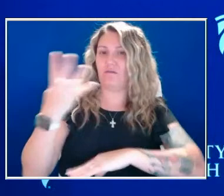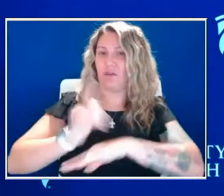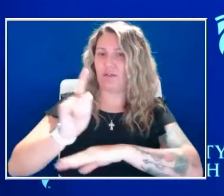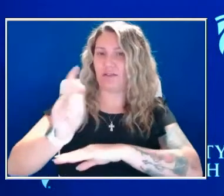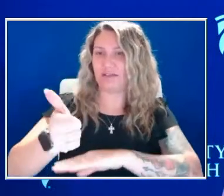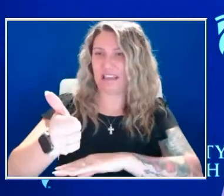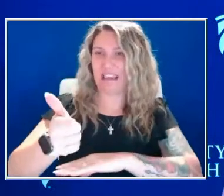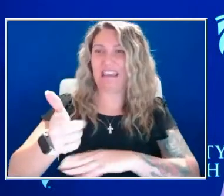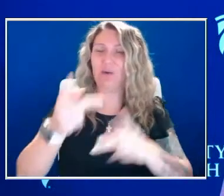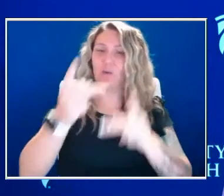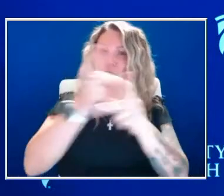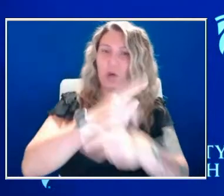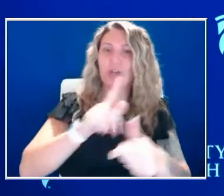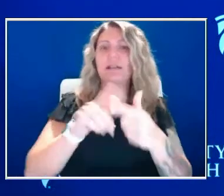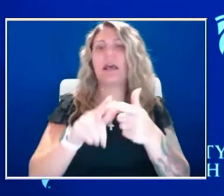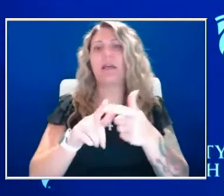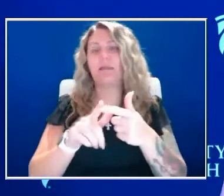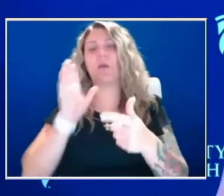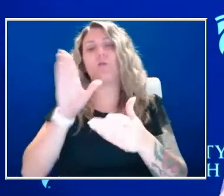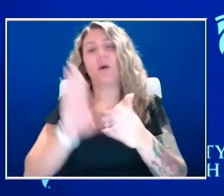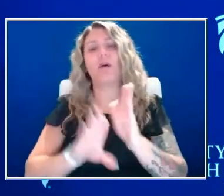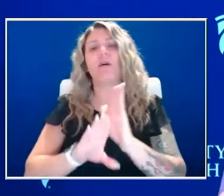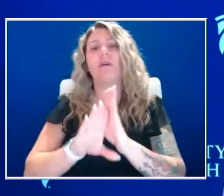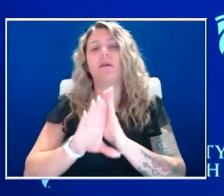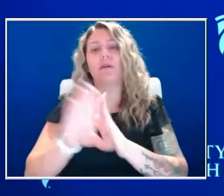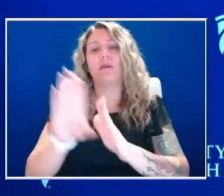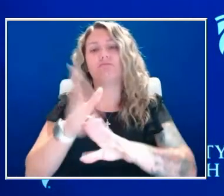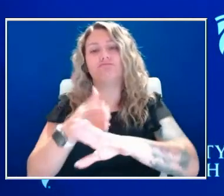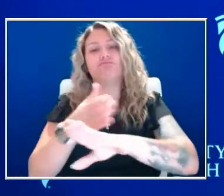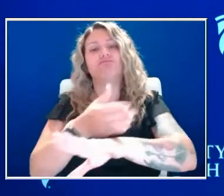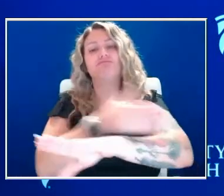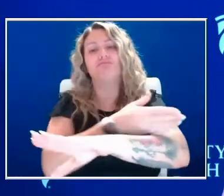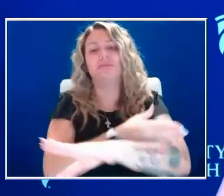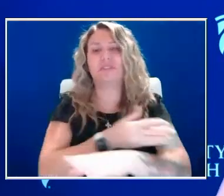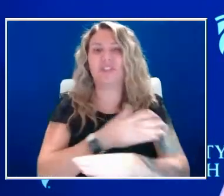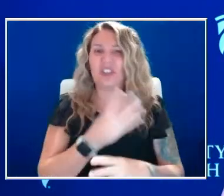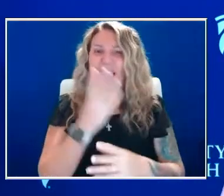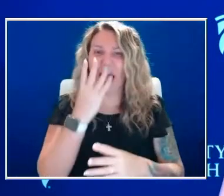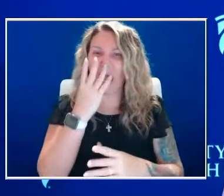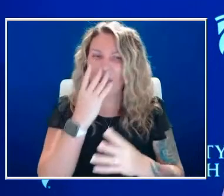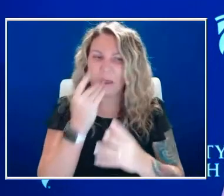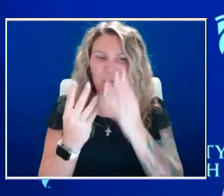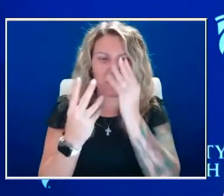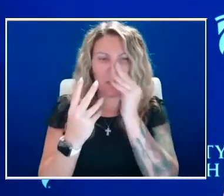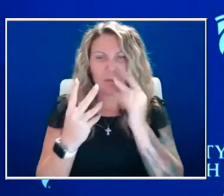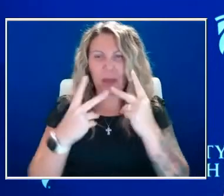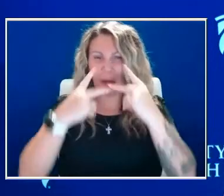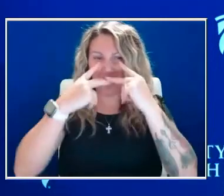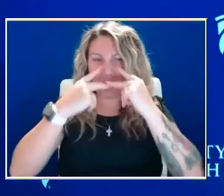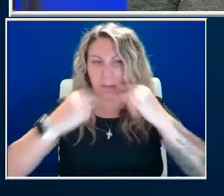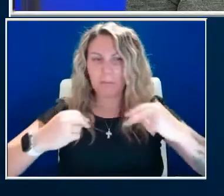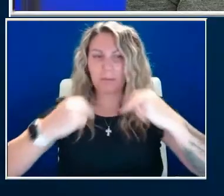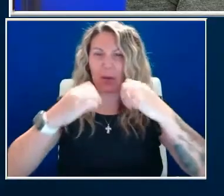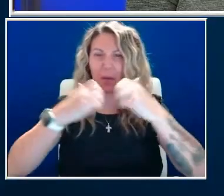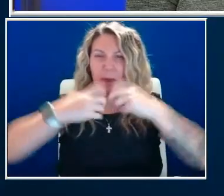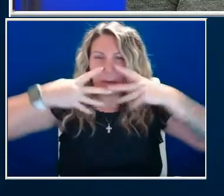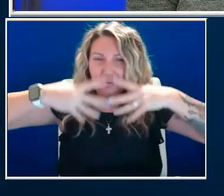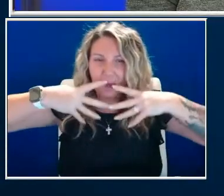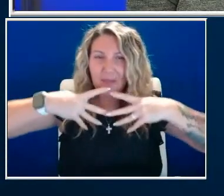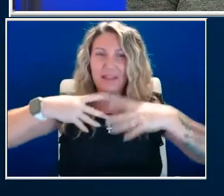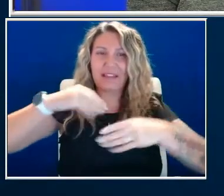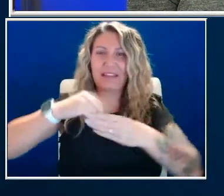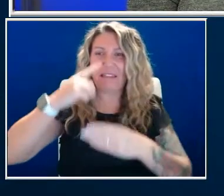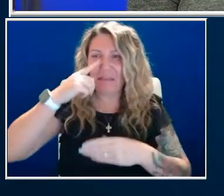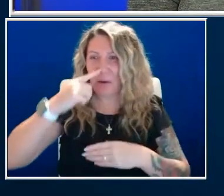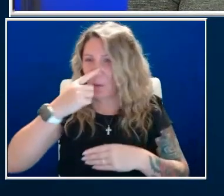of supportive care, a lot of suctioning of those goobers in the nose, and providing support to get through this illness. Dr. Sood, I know there are many parents